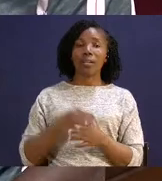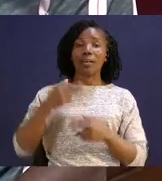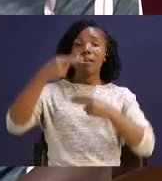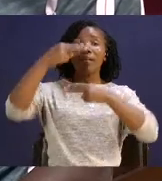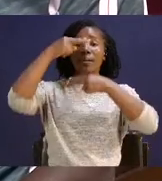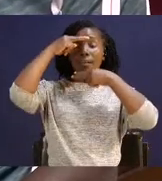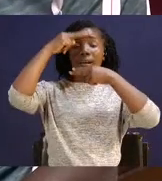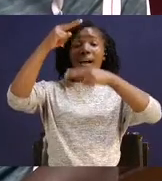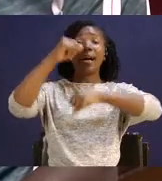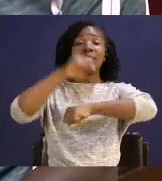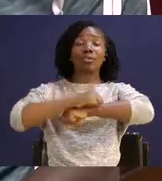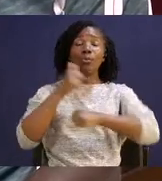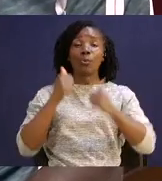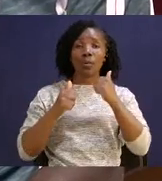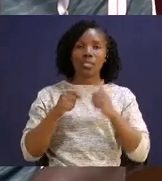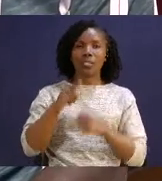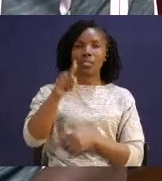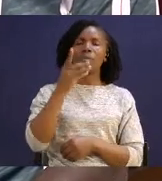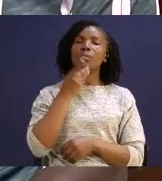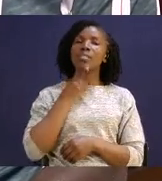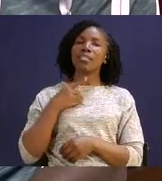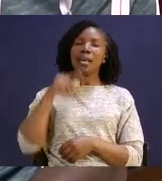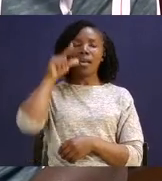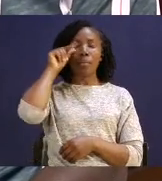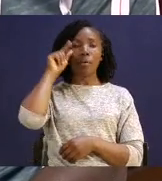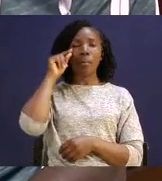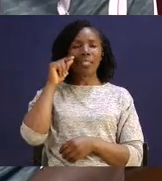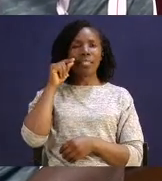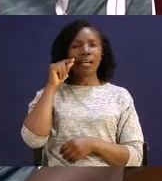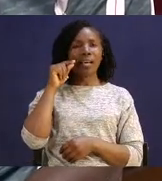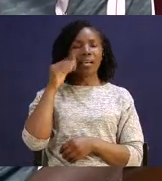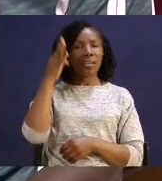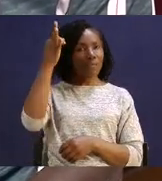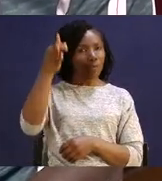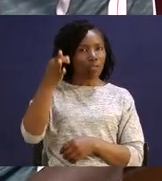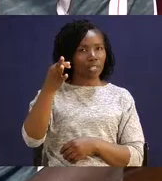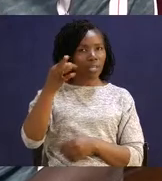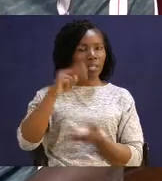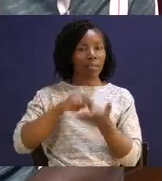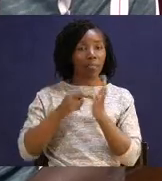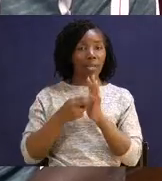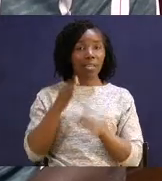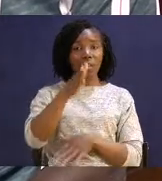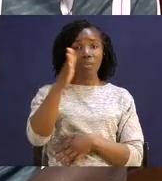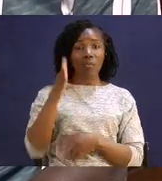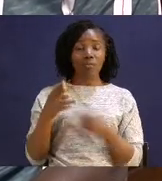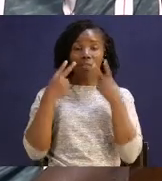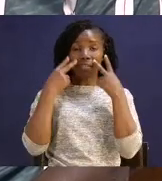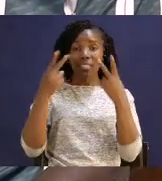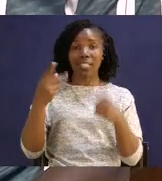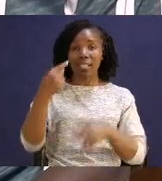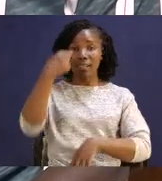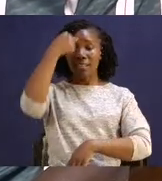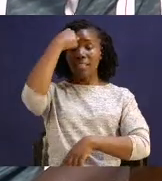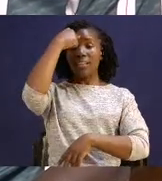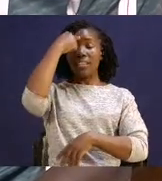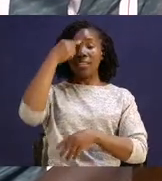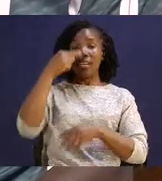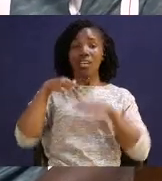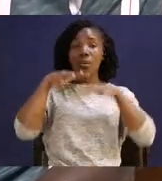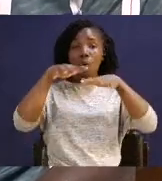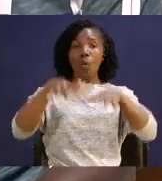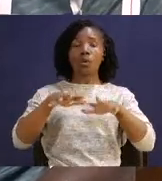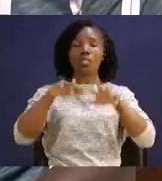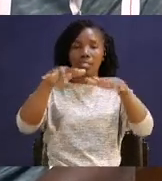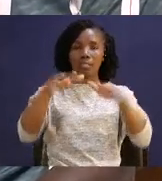go to Mombasa one day? Yes. So, in other words, you've never seen the Indian Ocean? Yes.